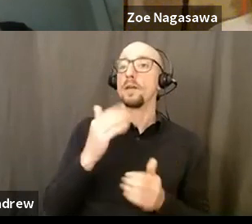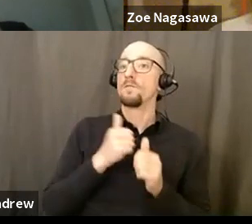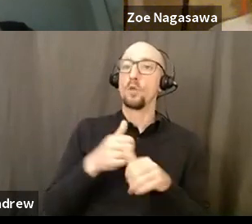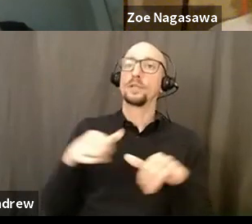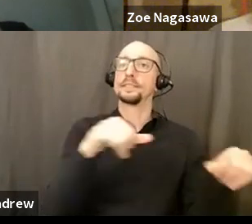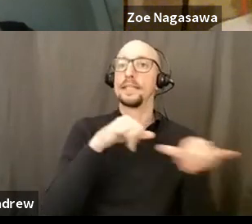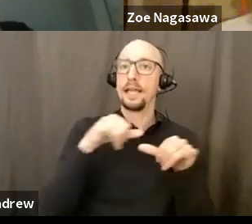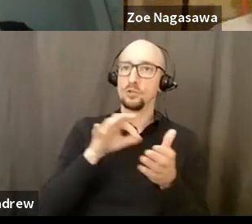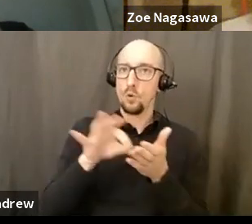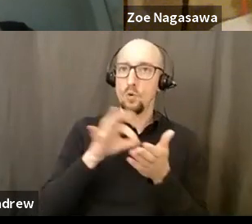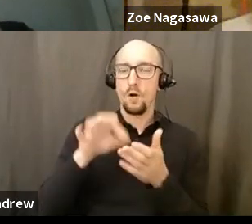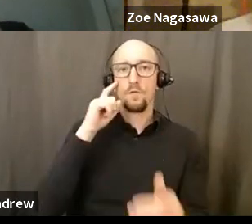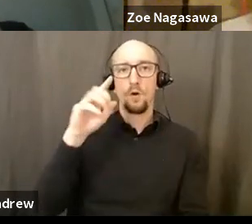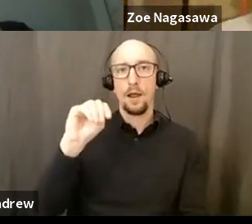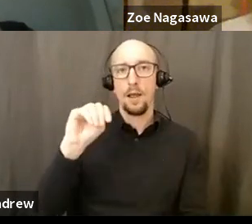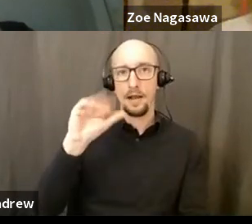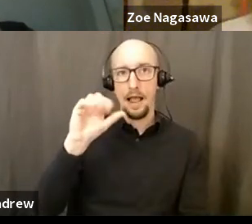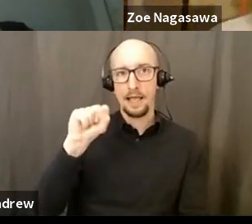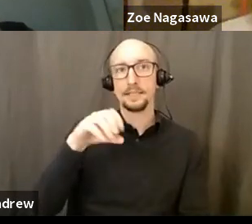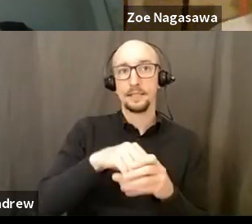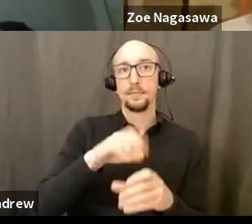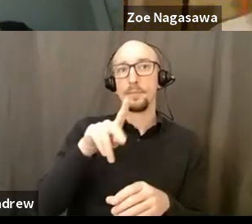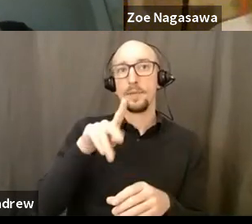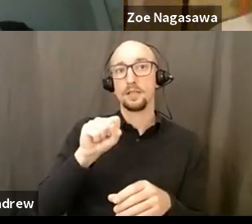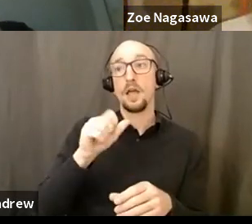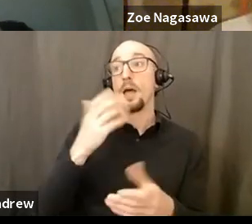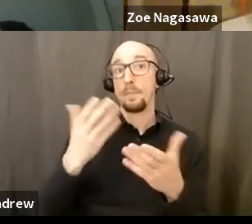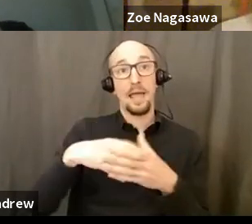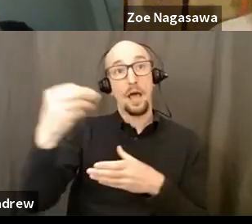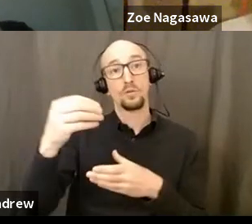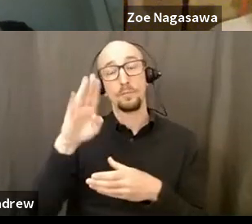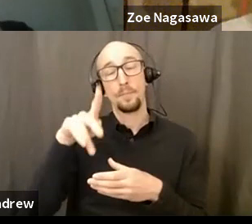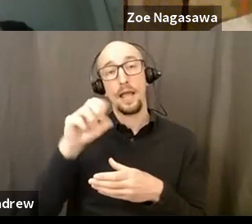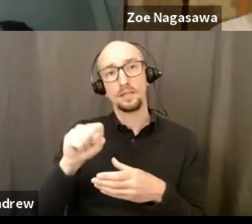within BPS and perhaps MAP or equivalent outside of